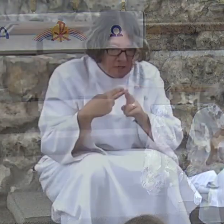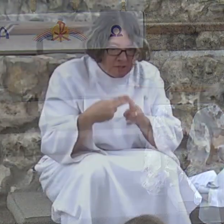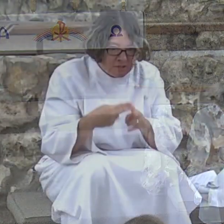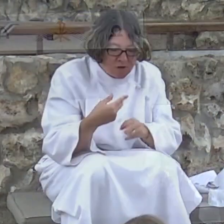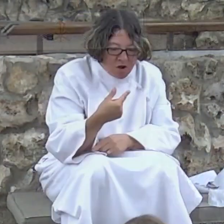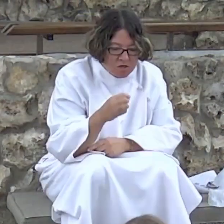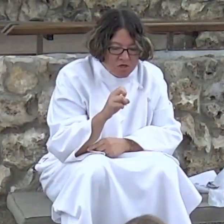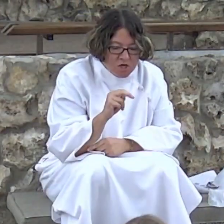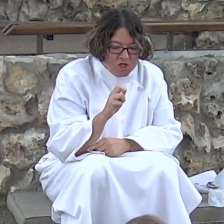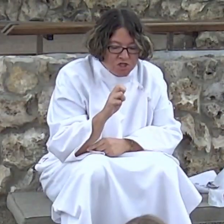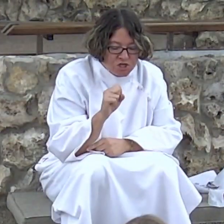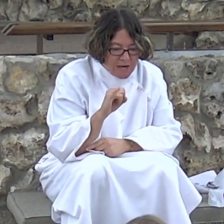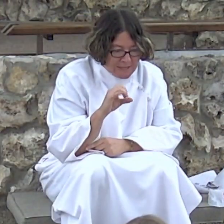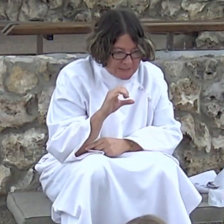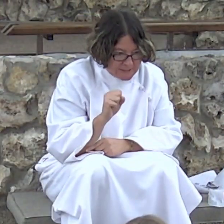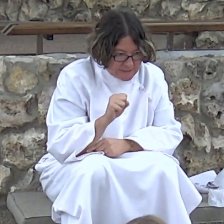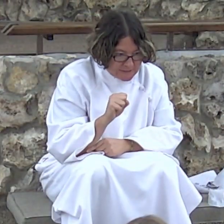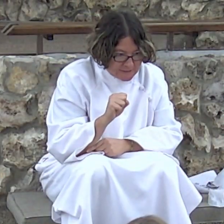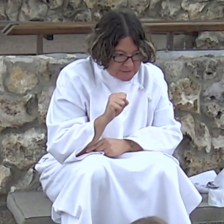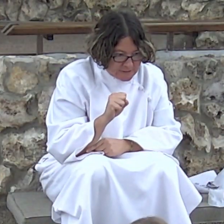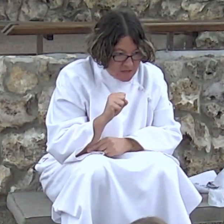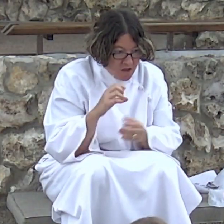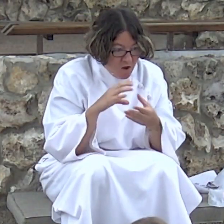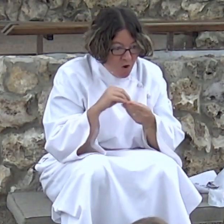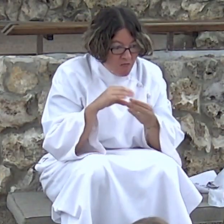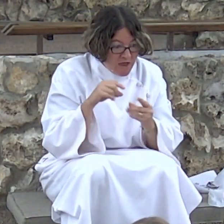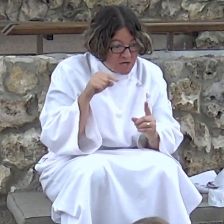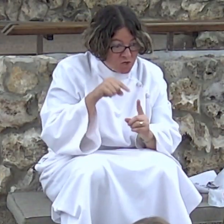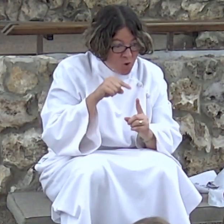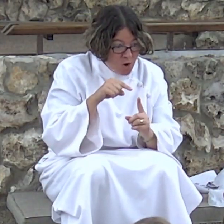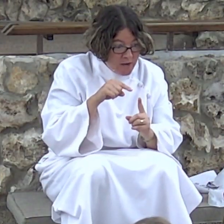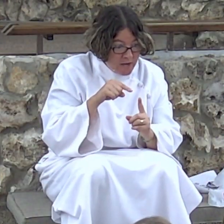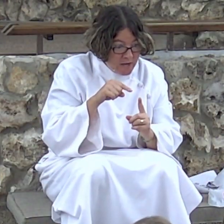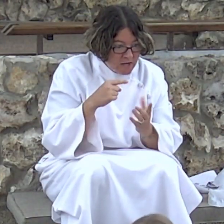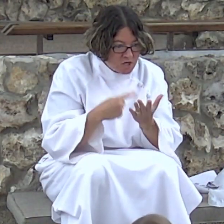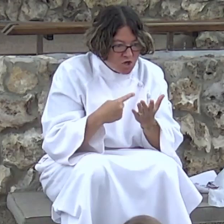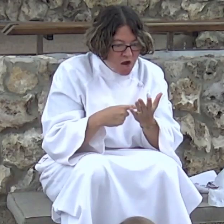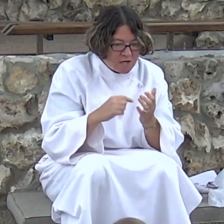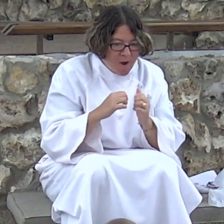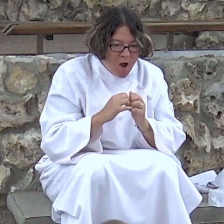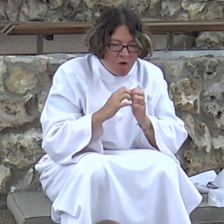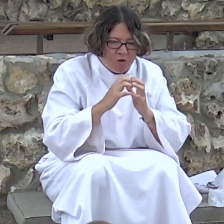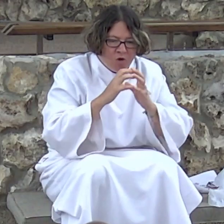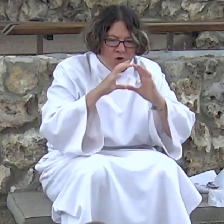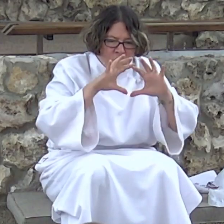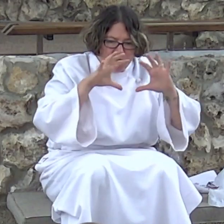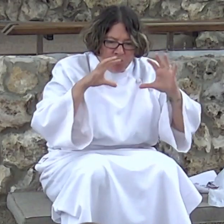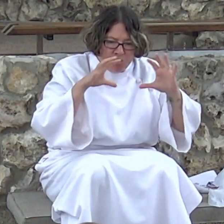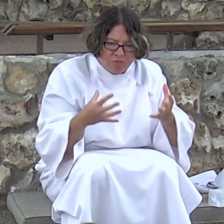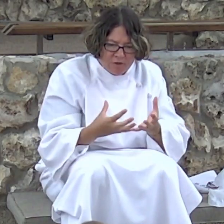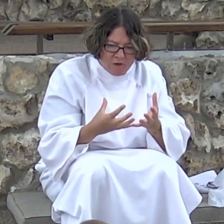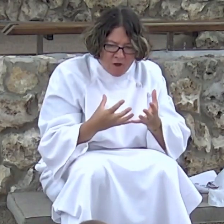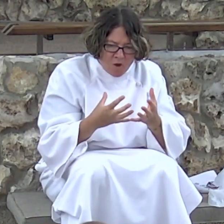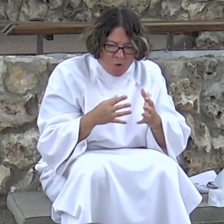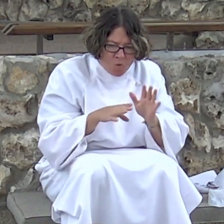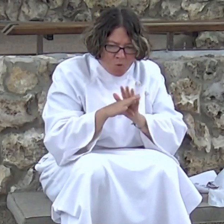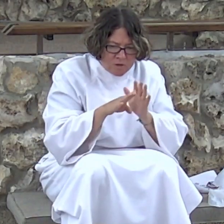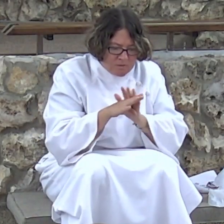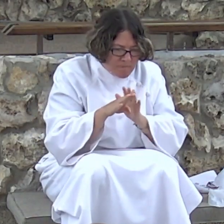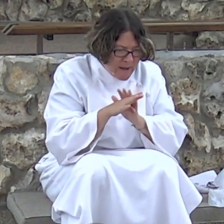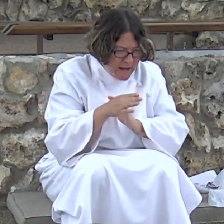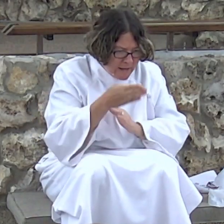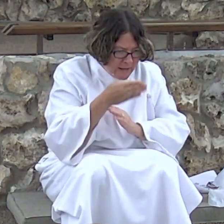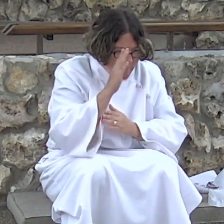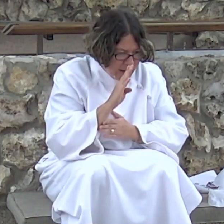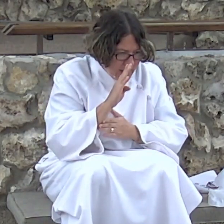about is called Genesis. That story talked about how the earth